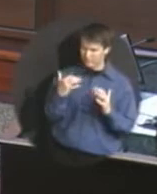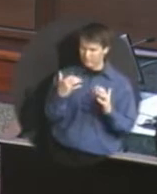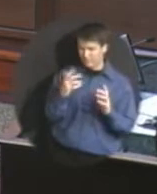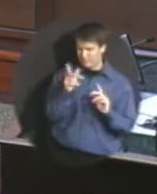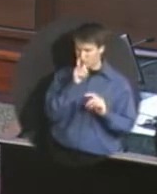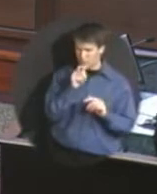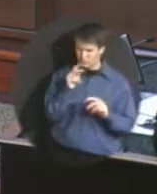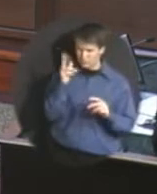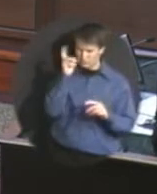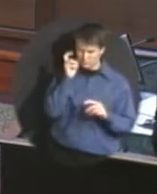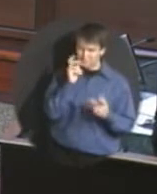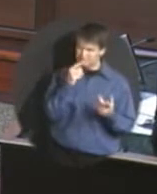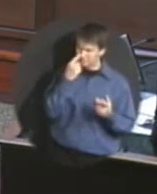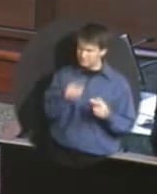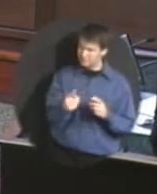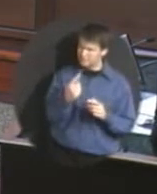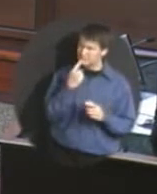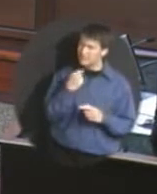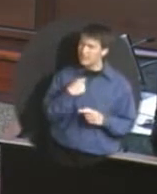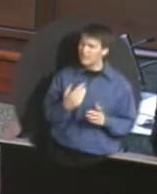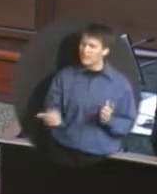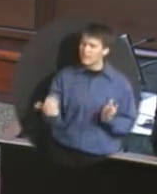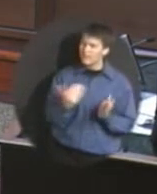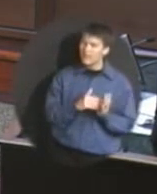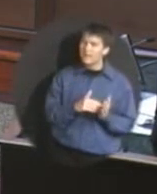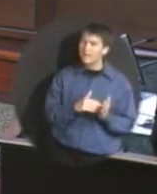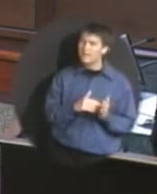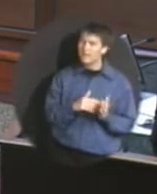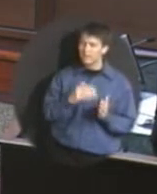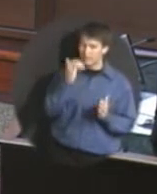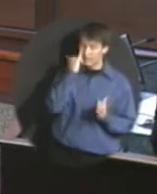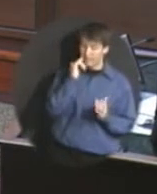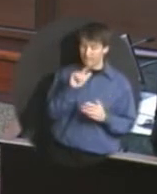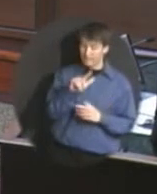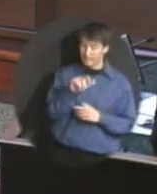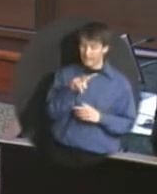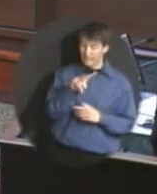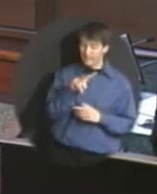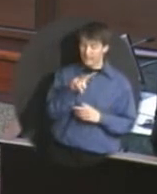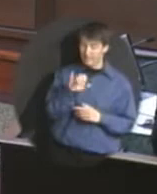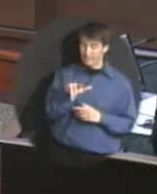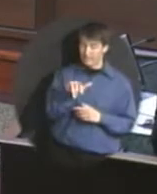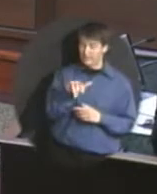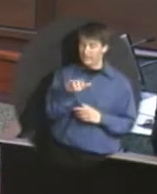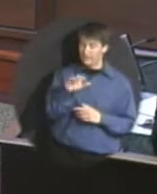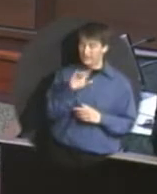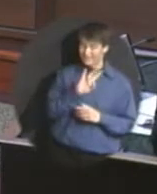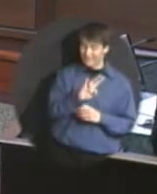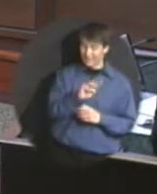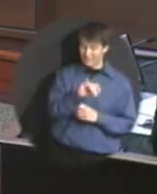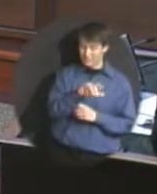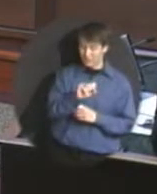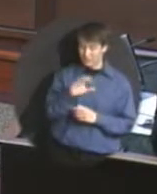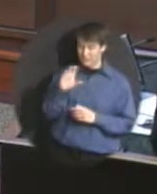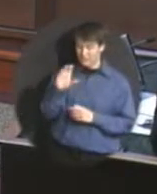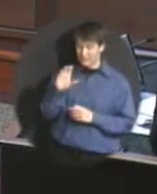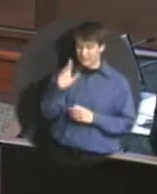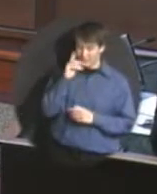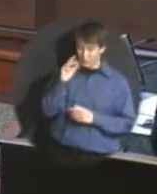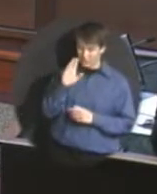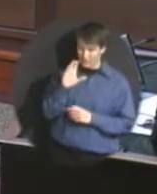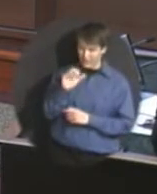you let us know again, if we are levying 7 mills in capital outlay, what kind of money that would